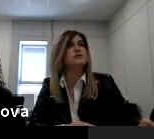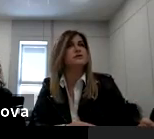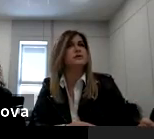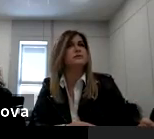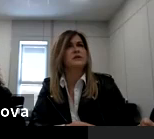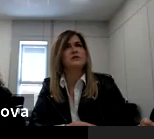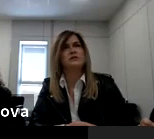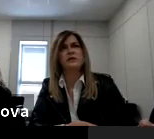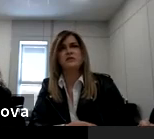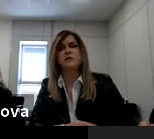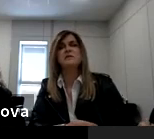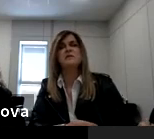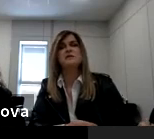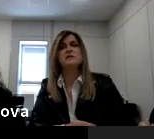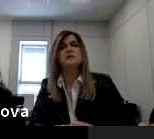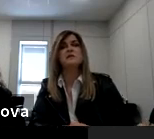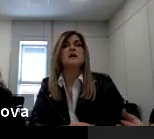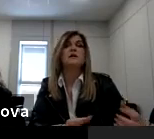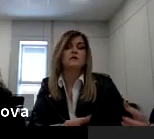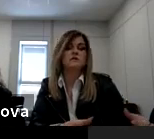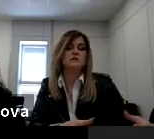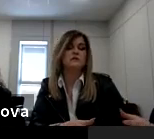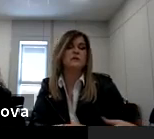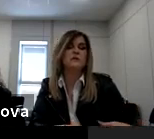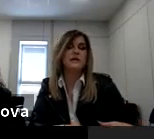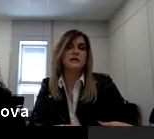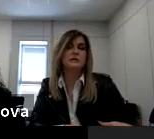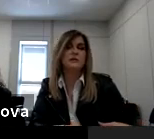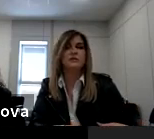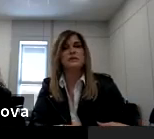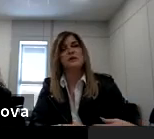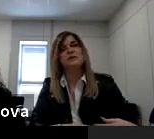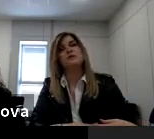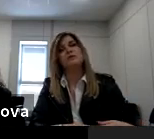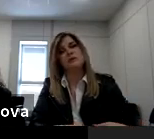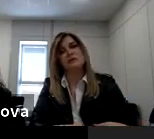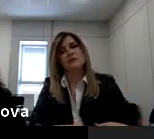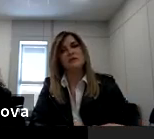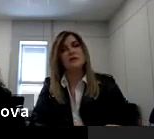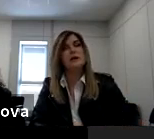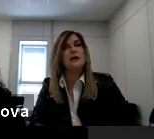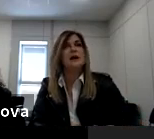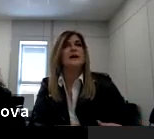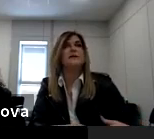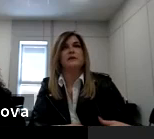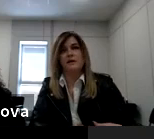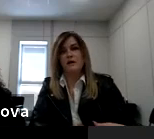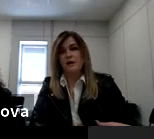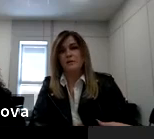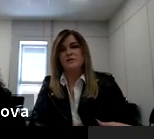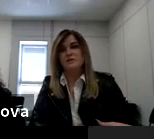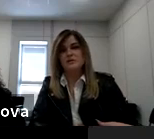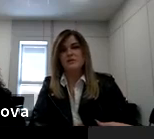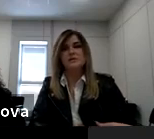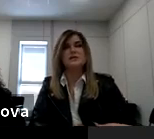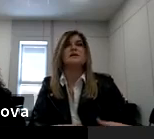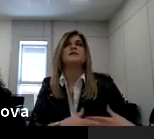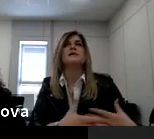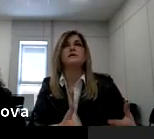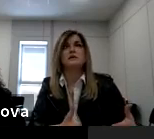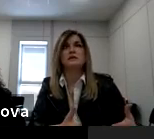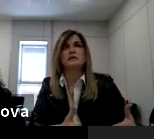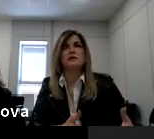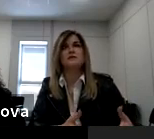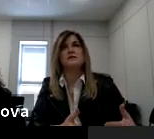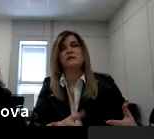range, the protection range IP66. Also, all inner components are totally sealed, and they are IP66. And